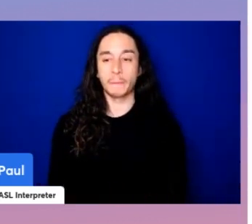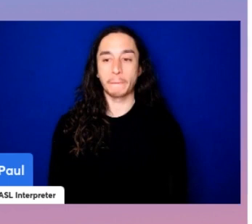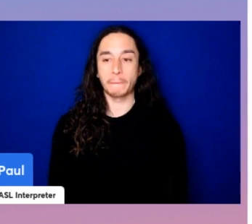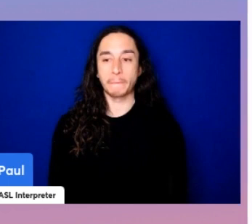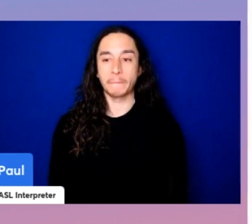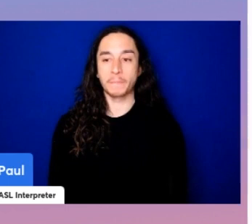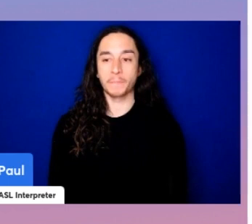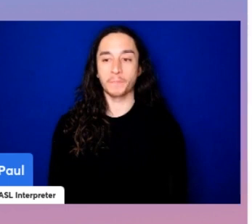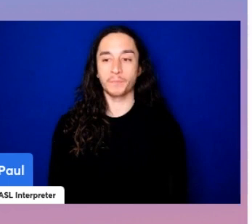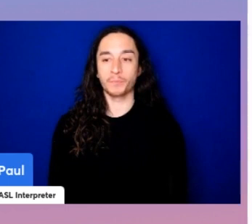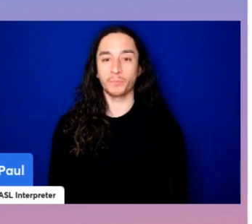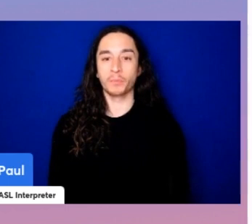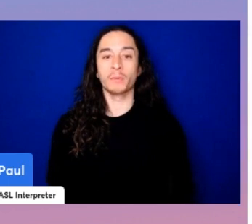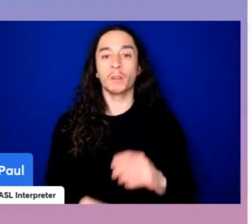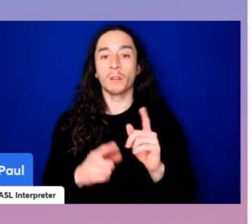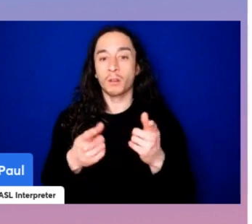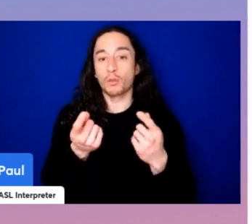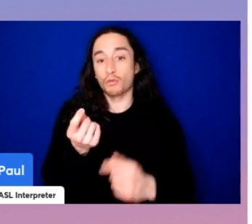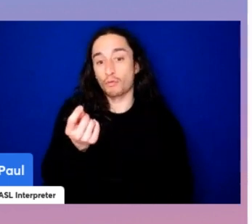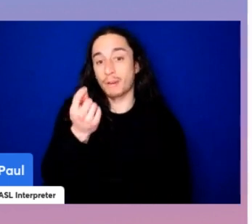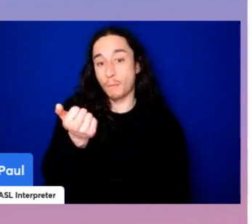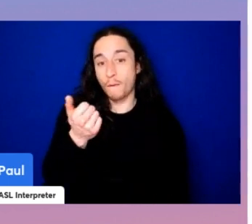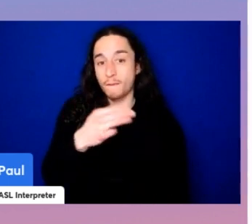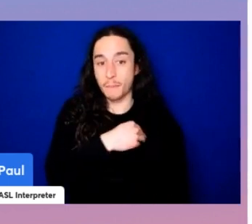and we look at remove member,